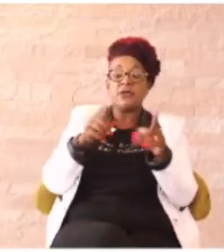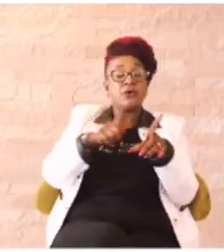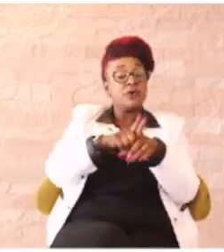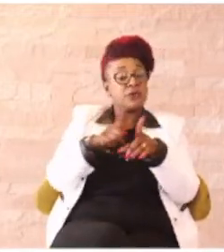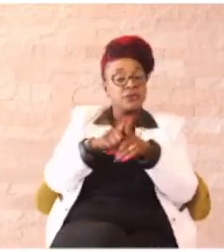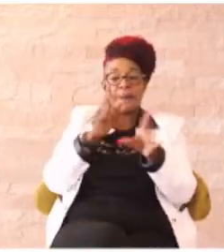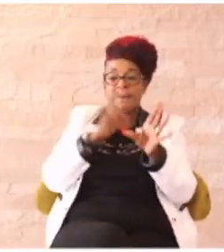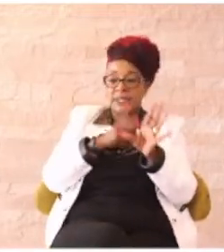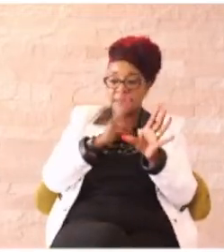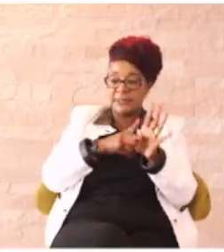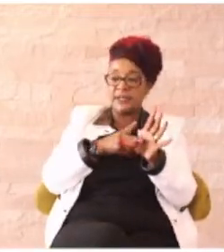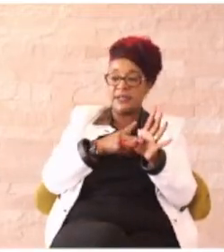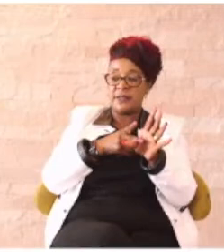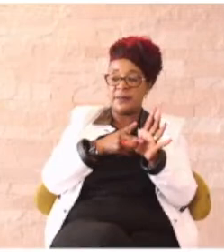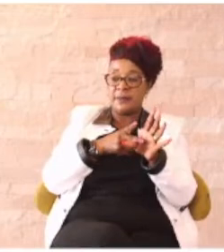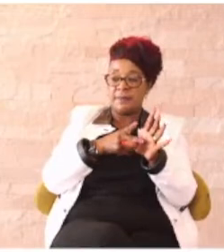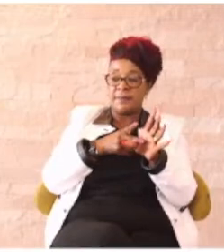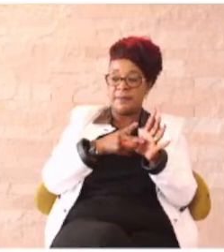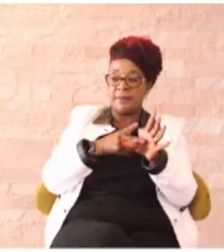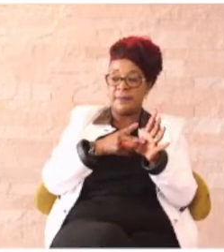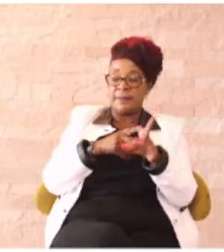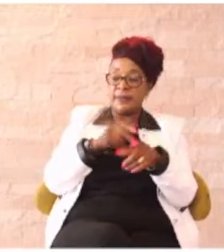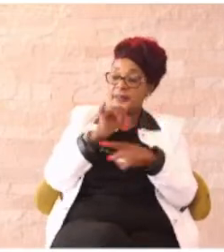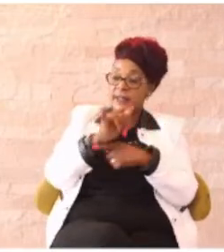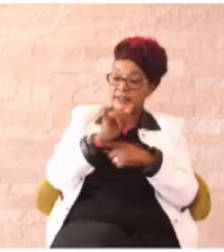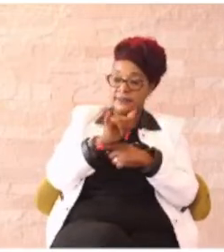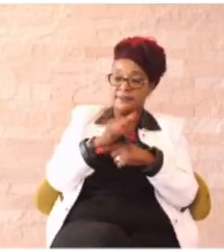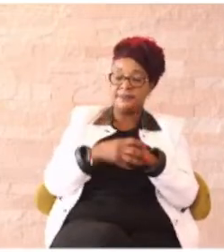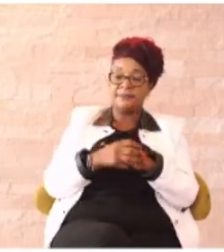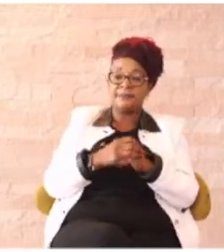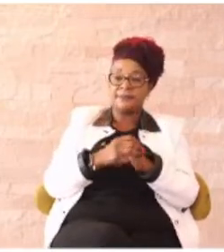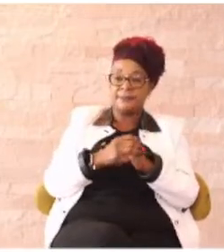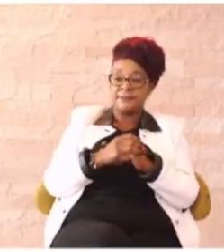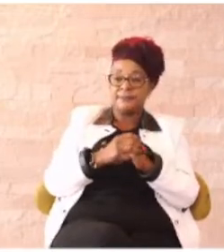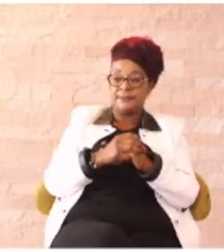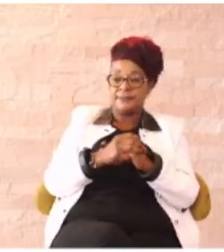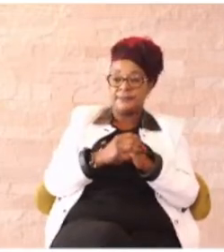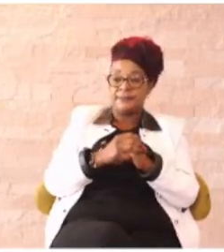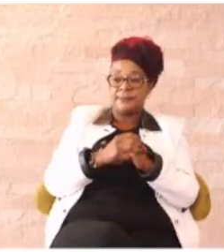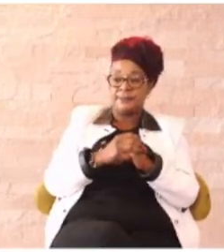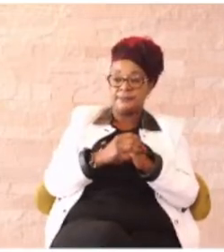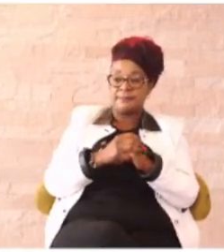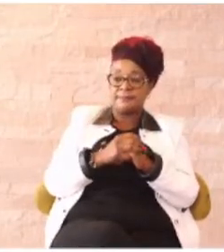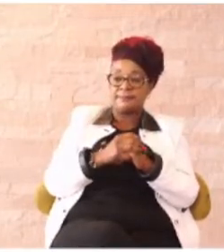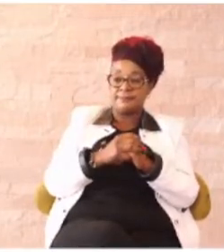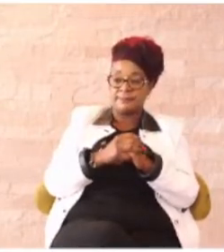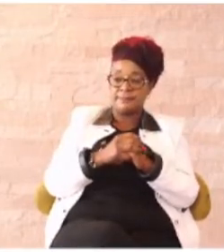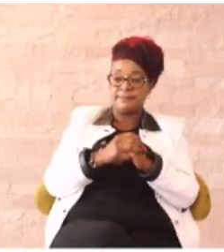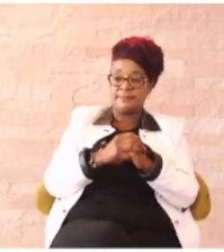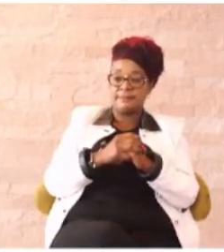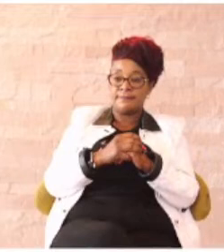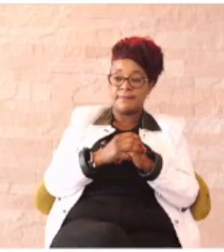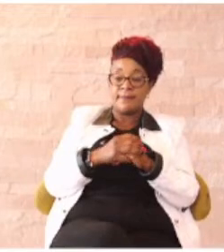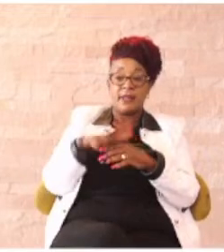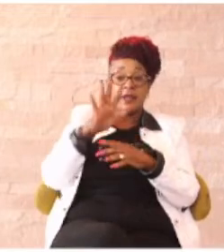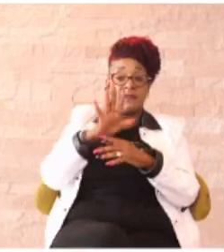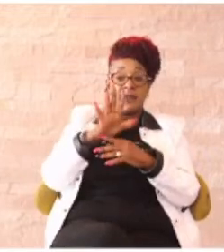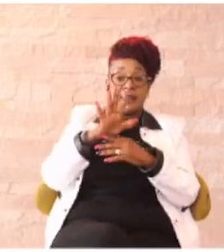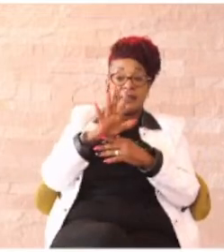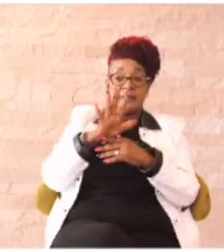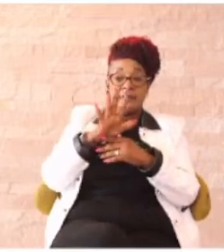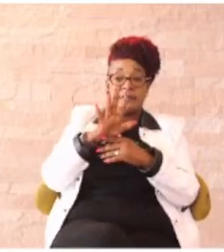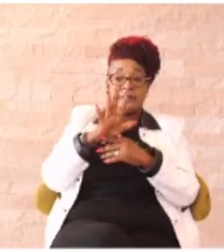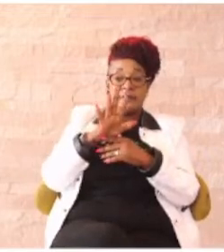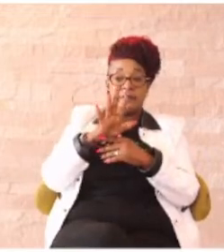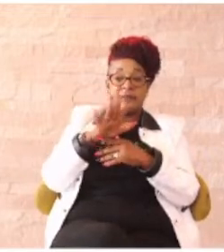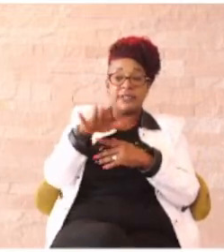participated in peer-to-peer sessions. In the 5 sites of AWESOME